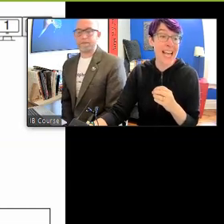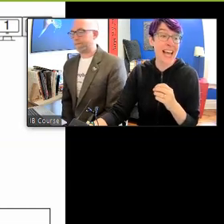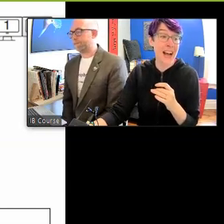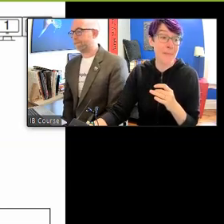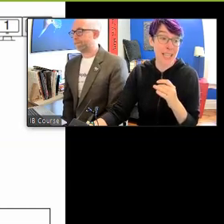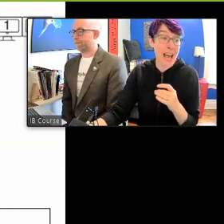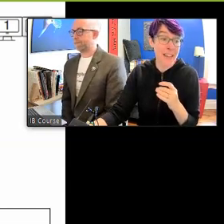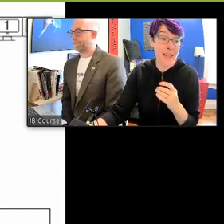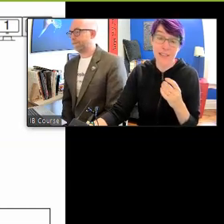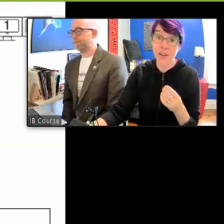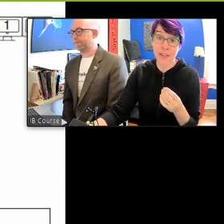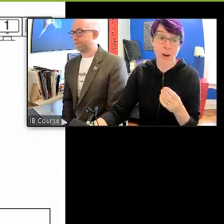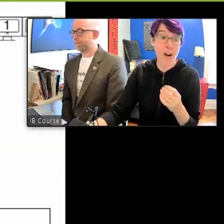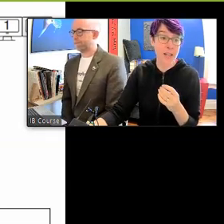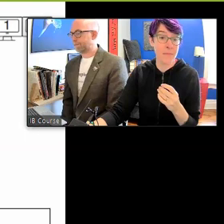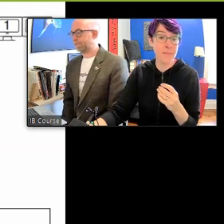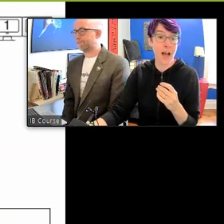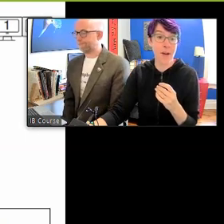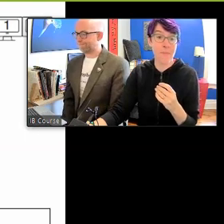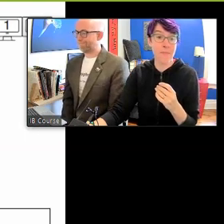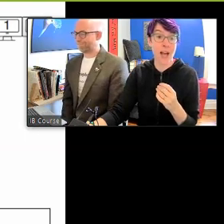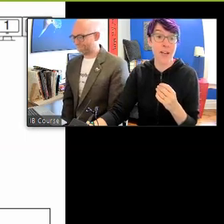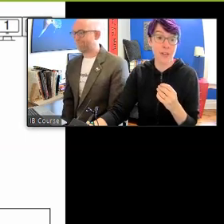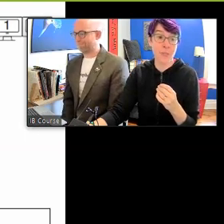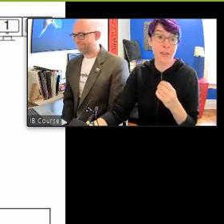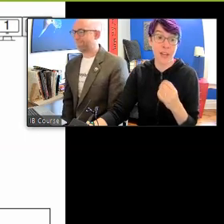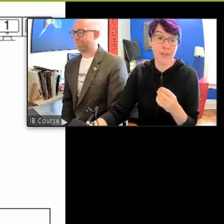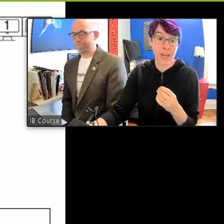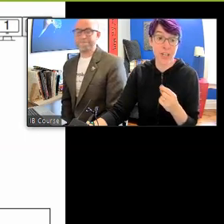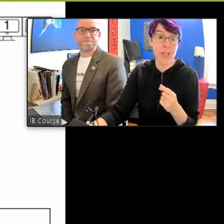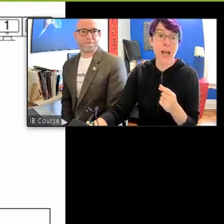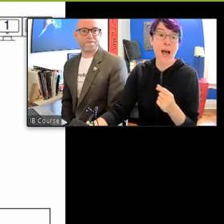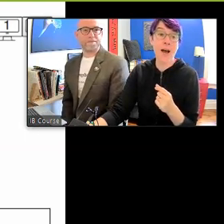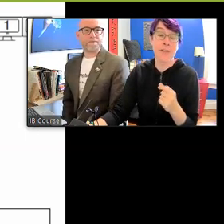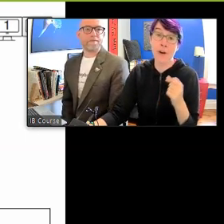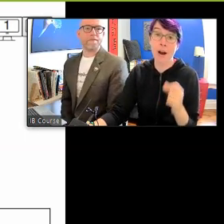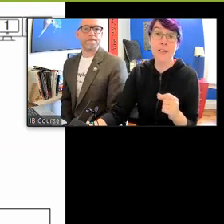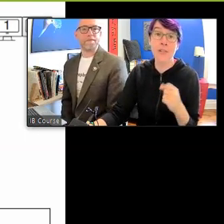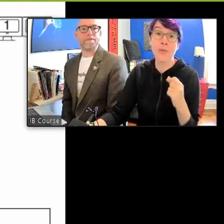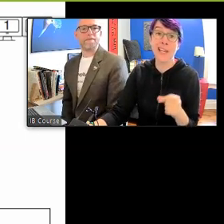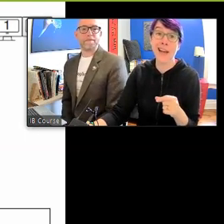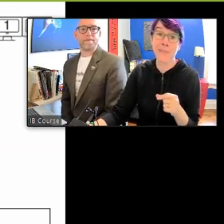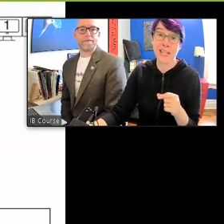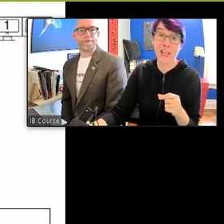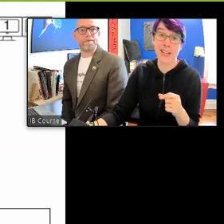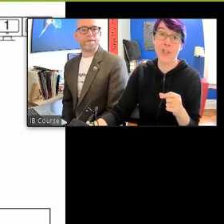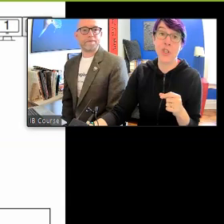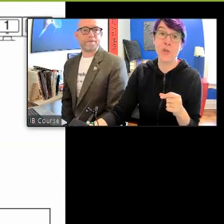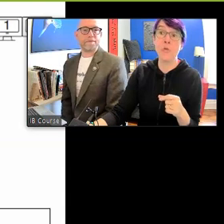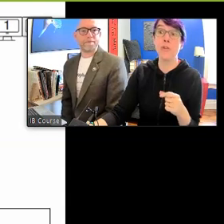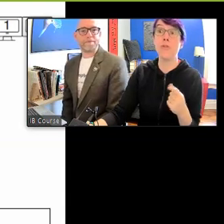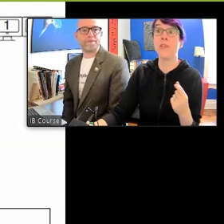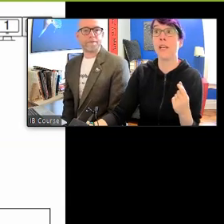cold. There are some, certainly with the other fish. There are these unique adaptations